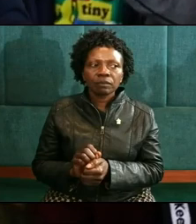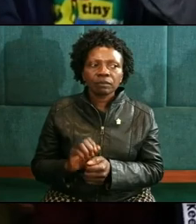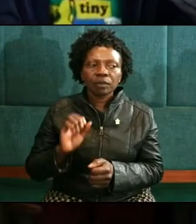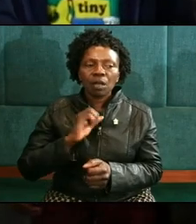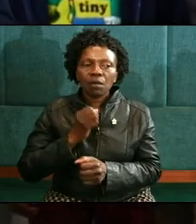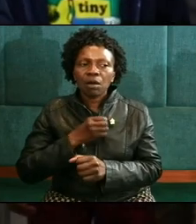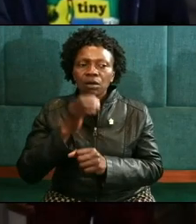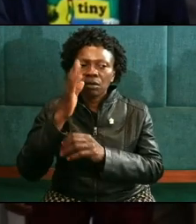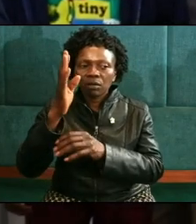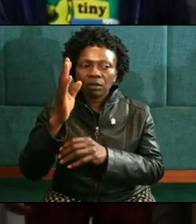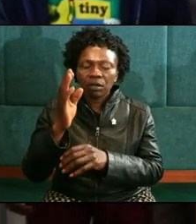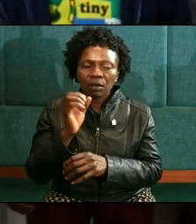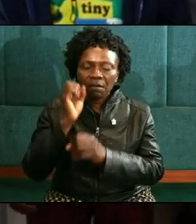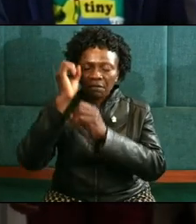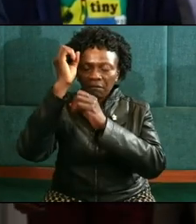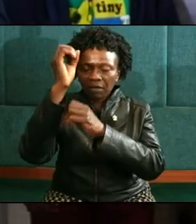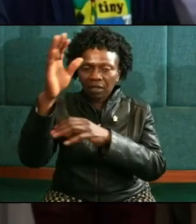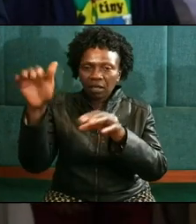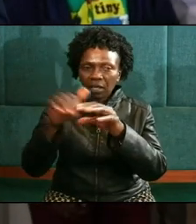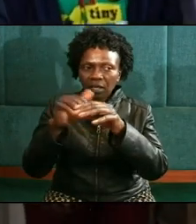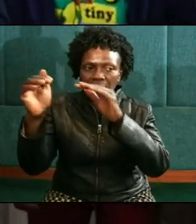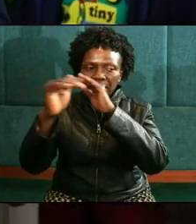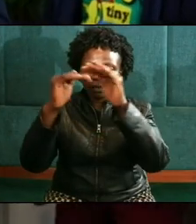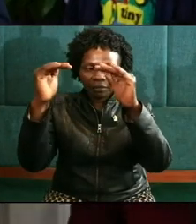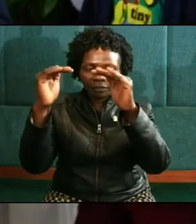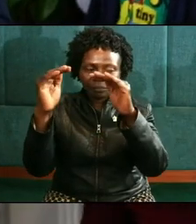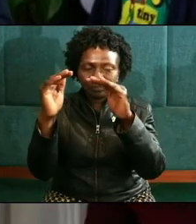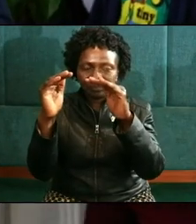Our God and our Father in heaven,